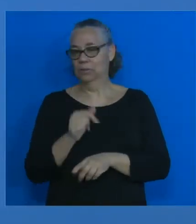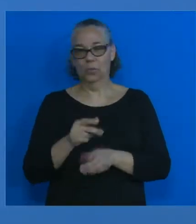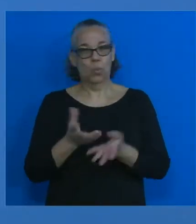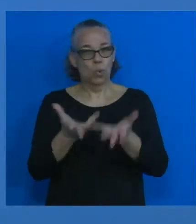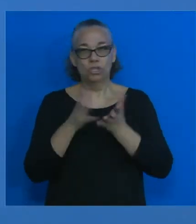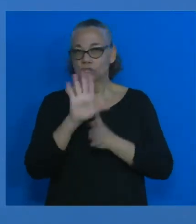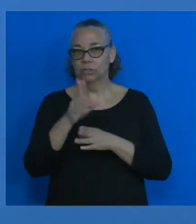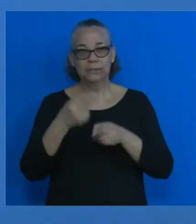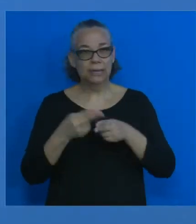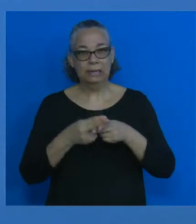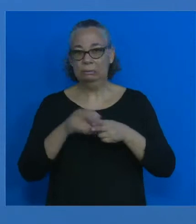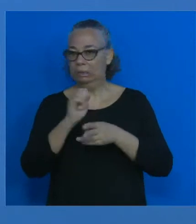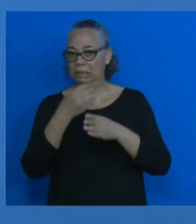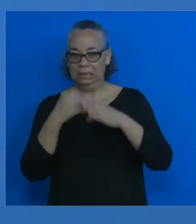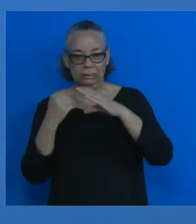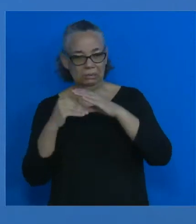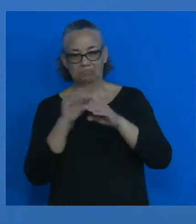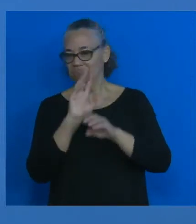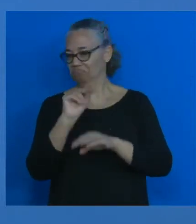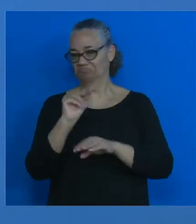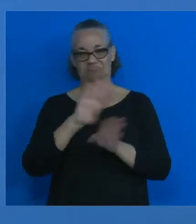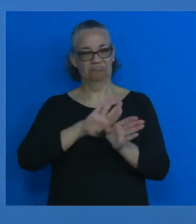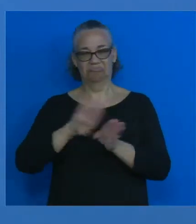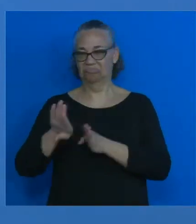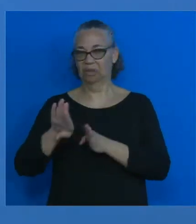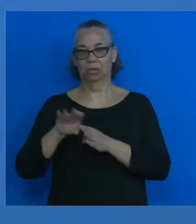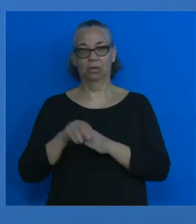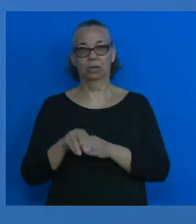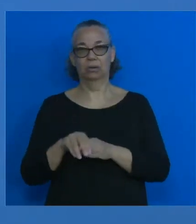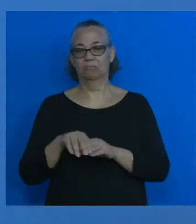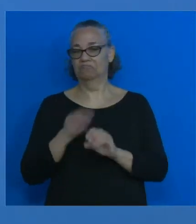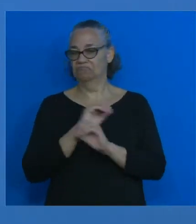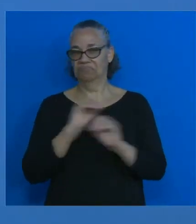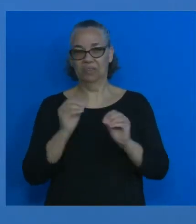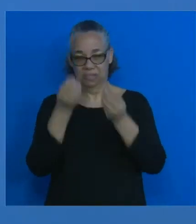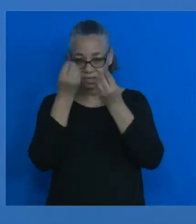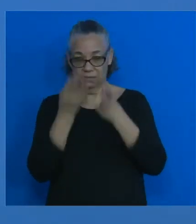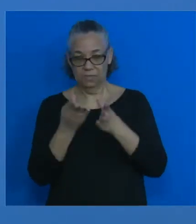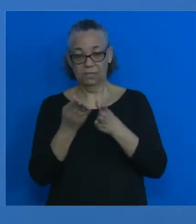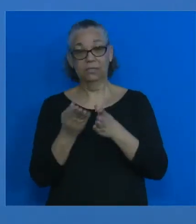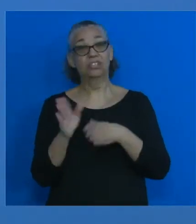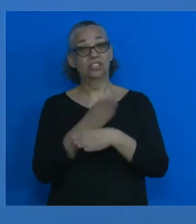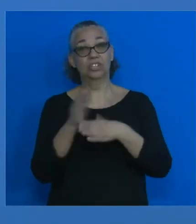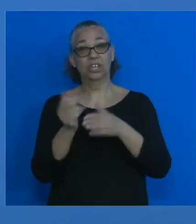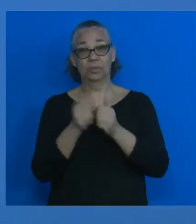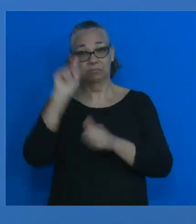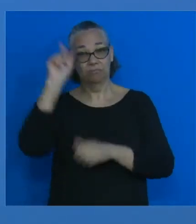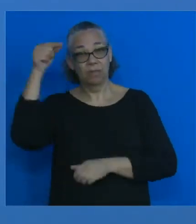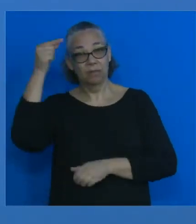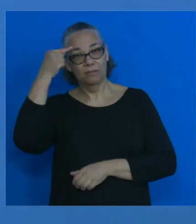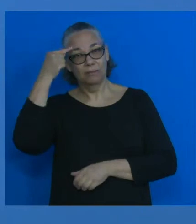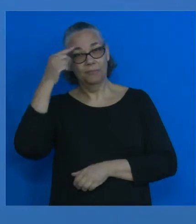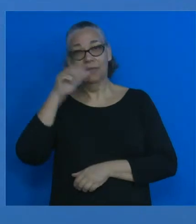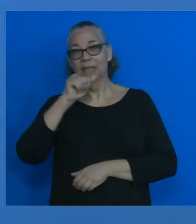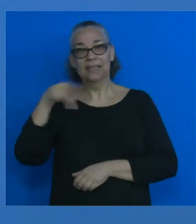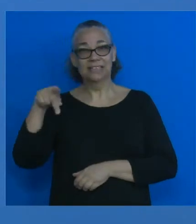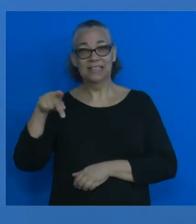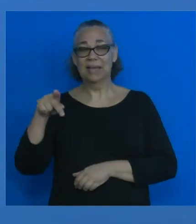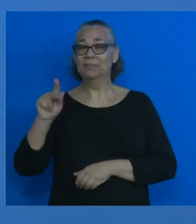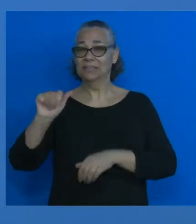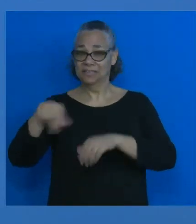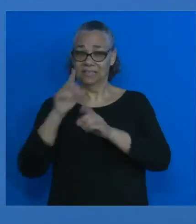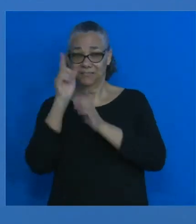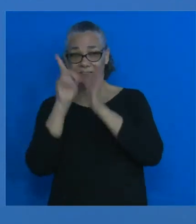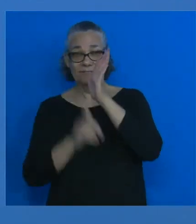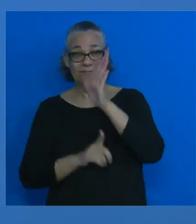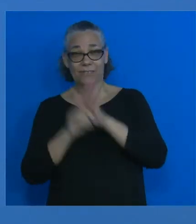your email, all the rest. And it's important to note that none of this information goes to the government of Bermuda. It is an app that is built on a platform that was